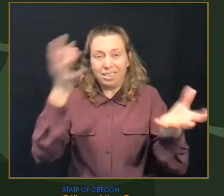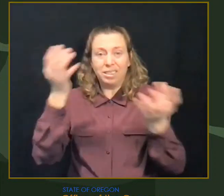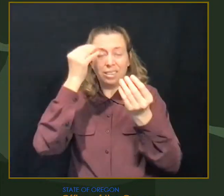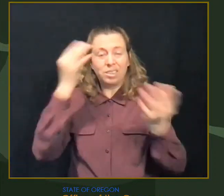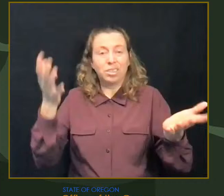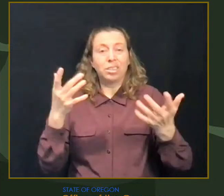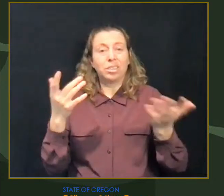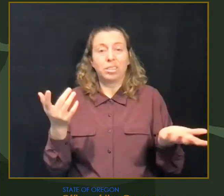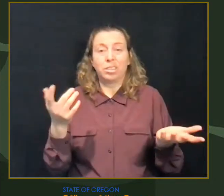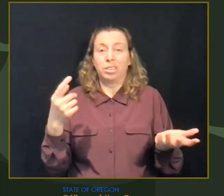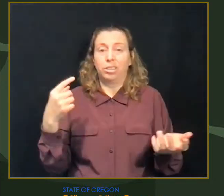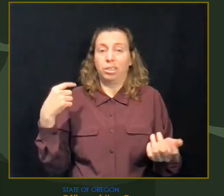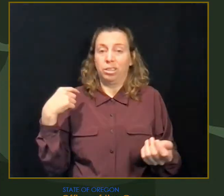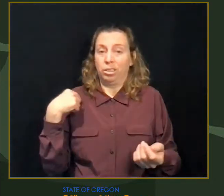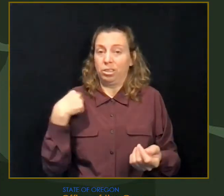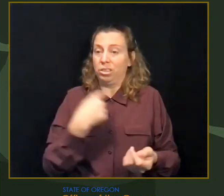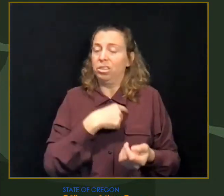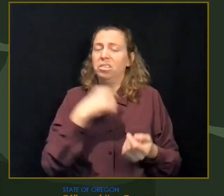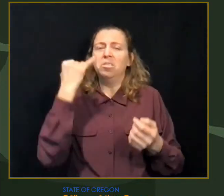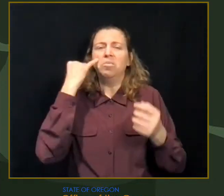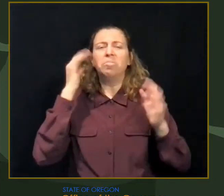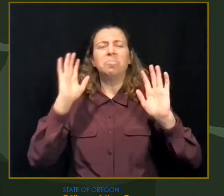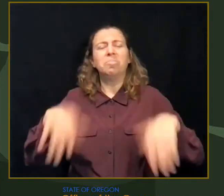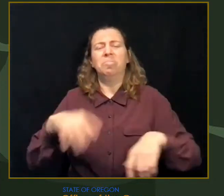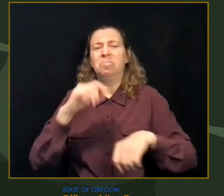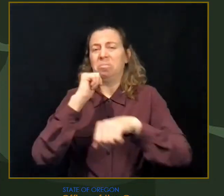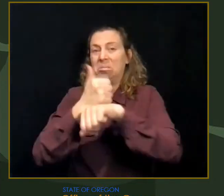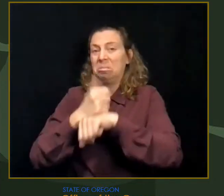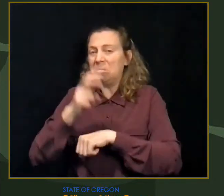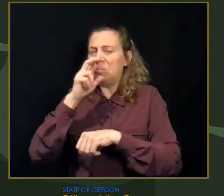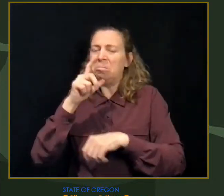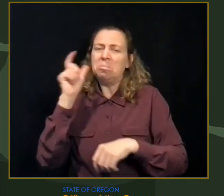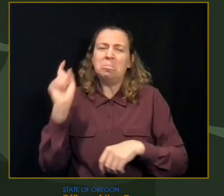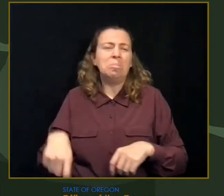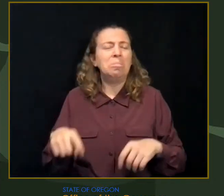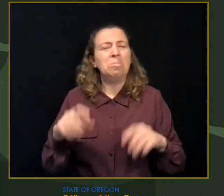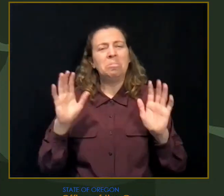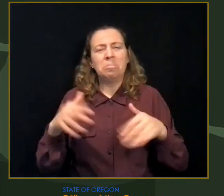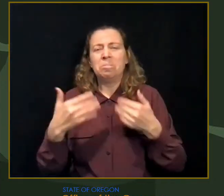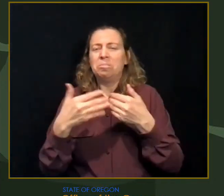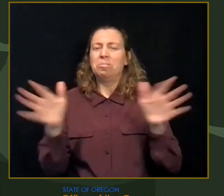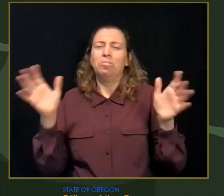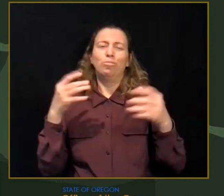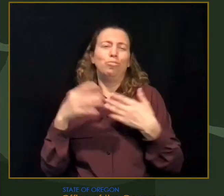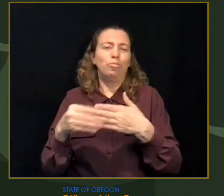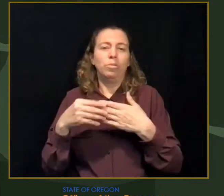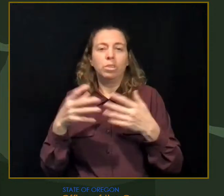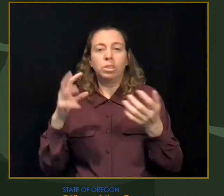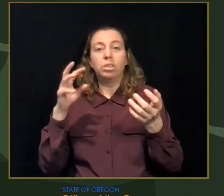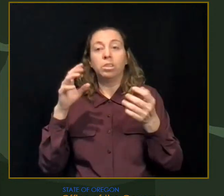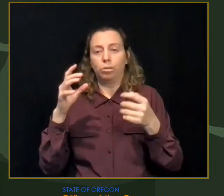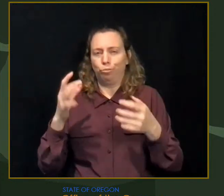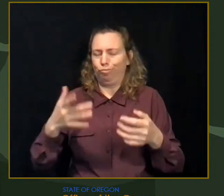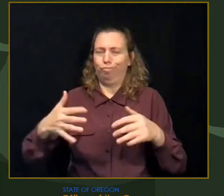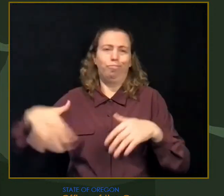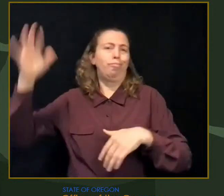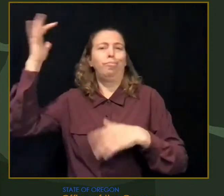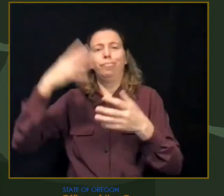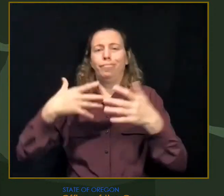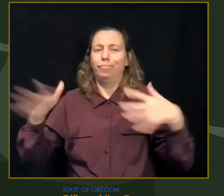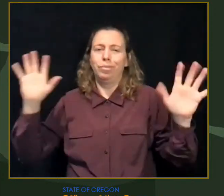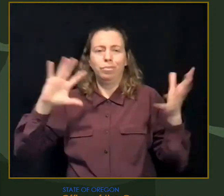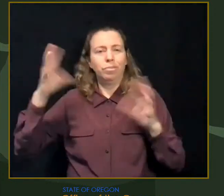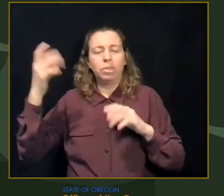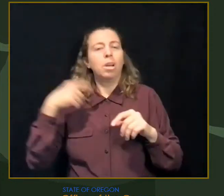to reduce the spread of the virus, then we would be taking